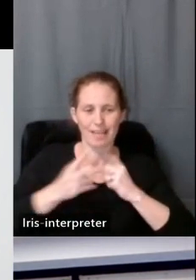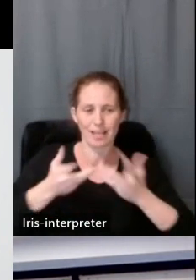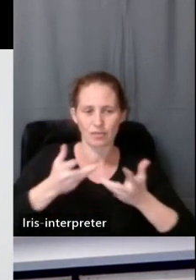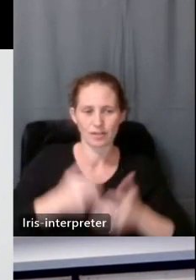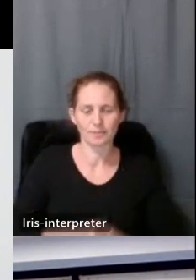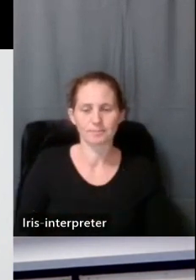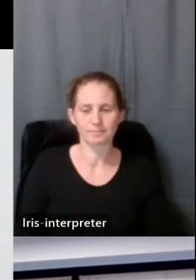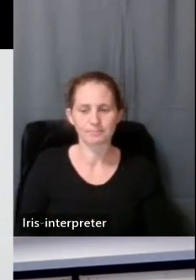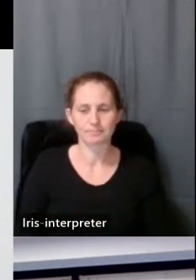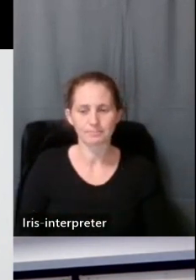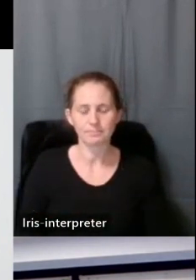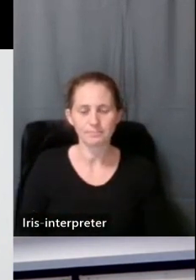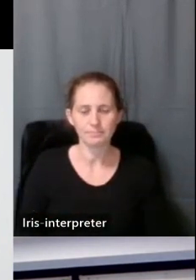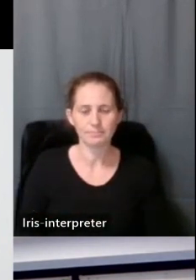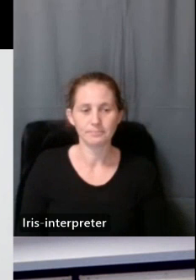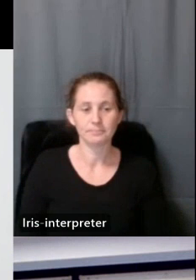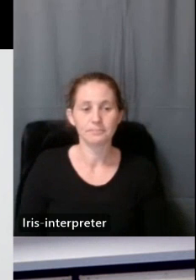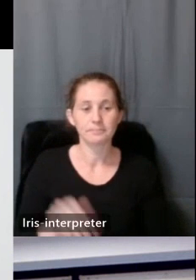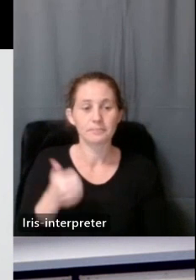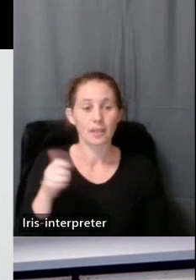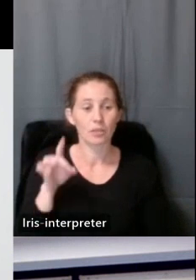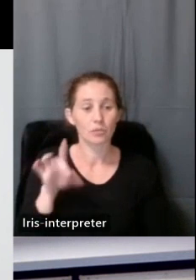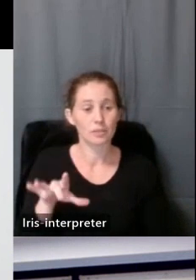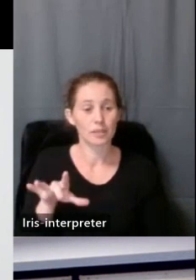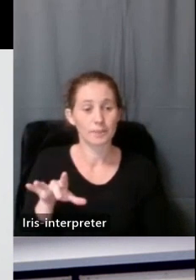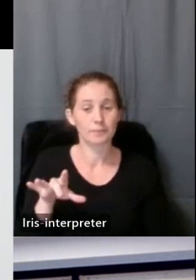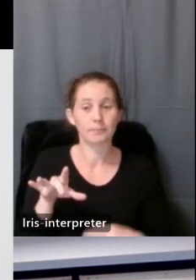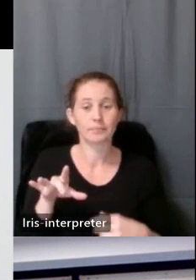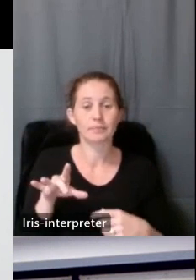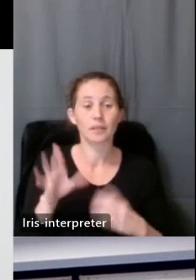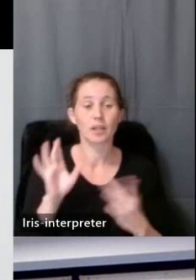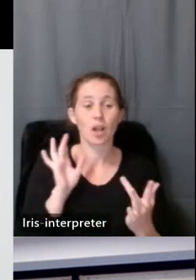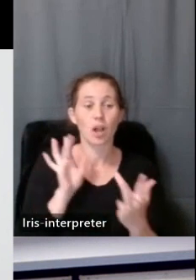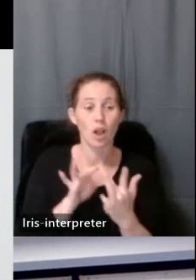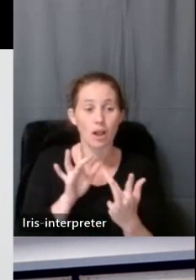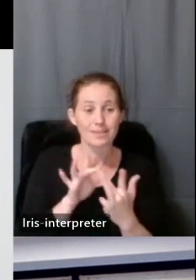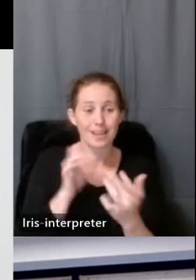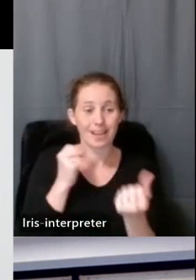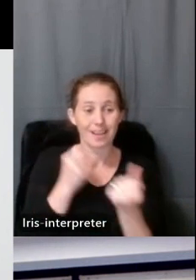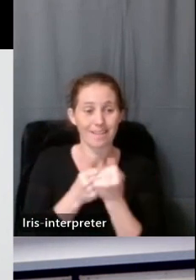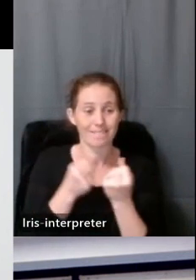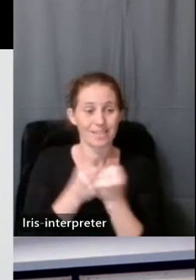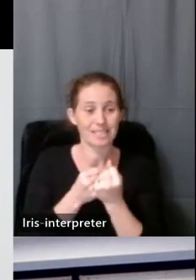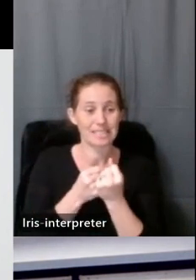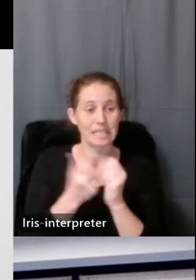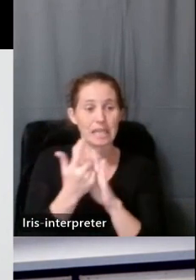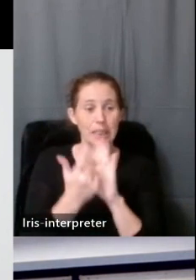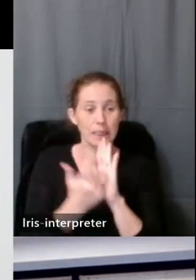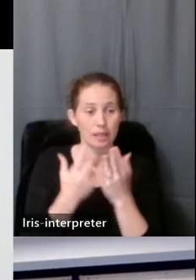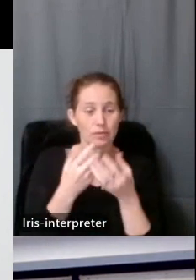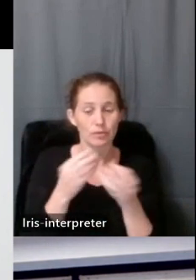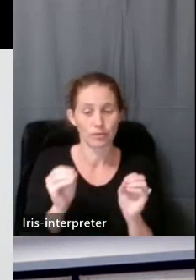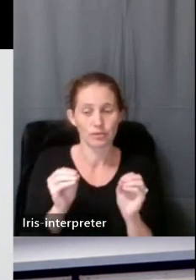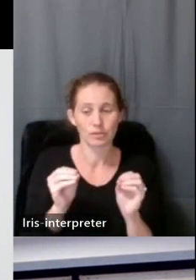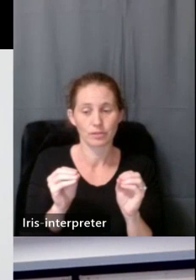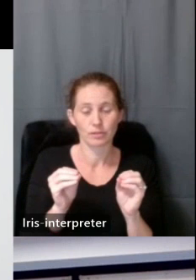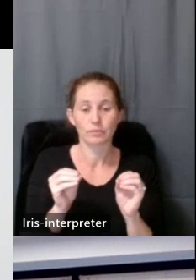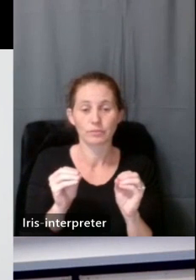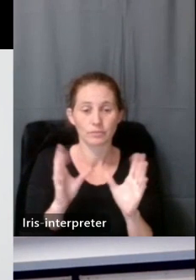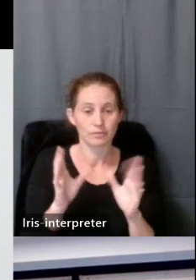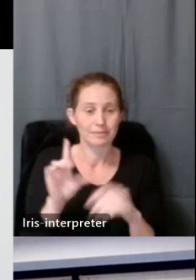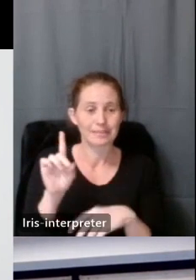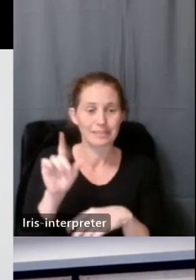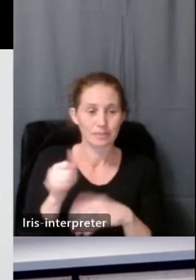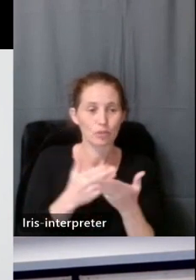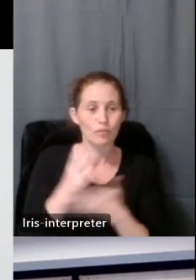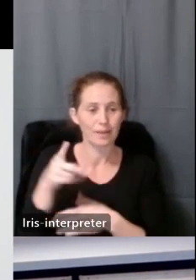interaction. Another tip is to contact advocacy and legal organizations. Of course, Disability